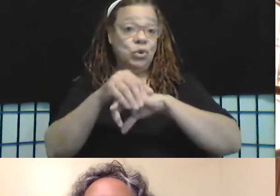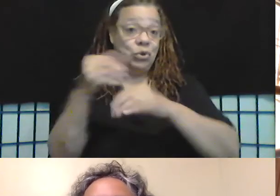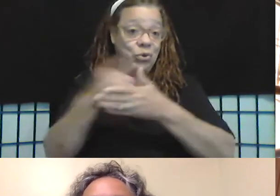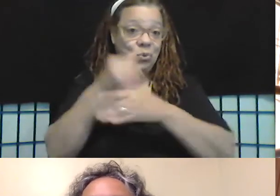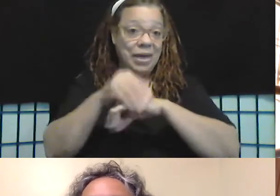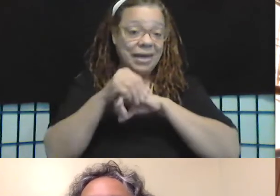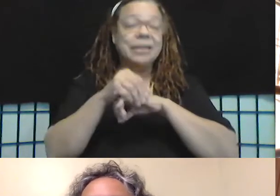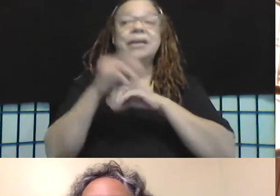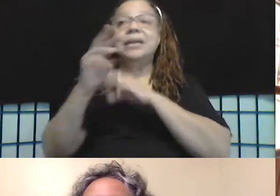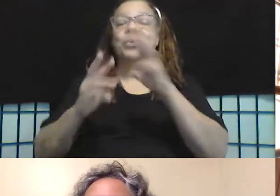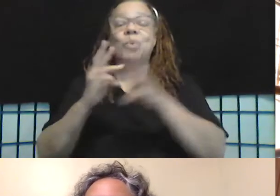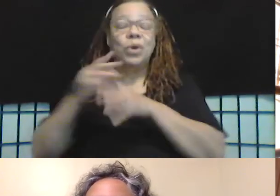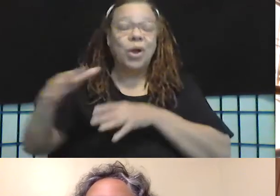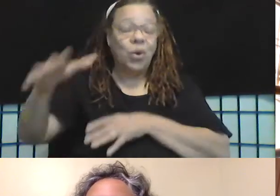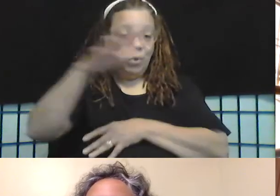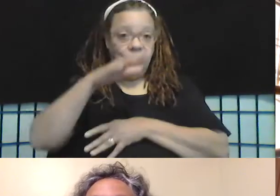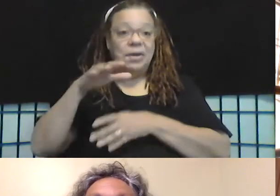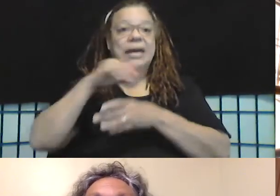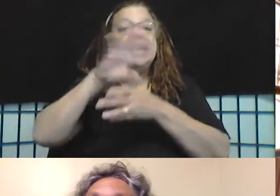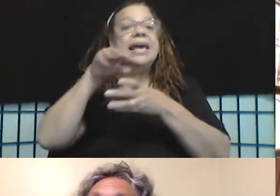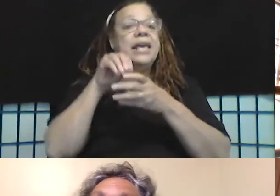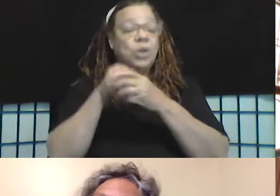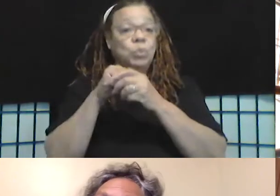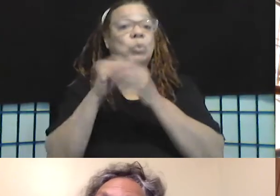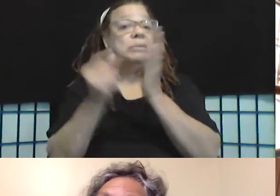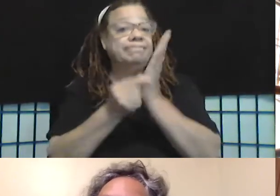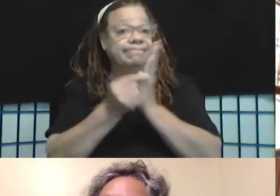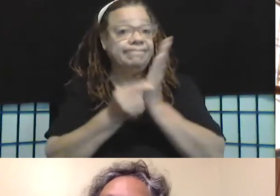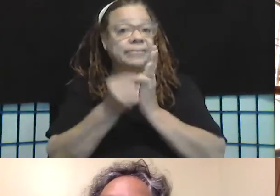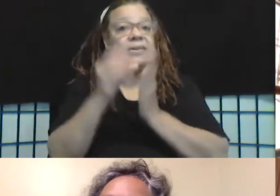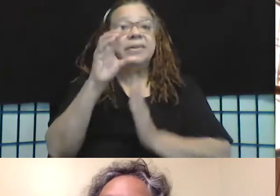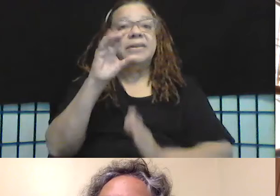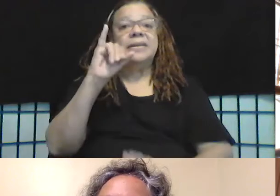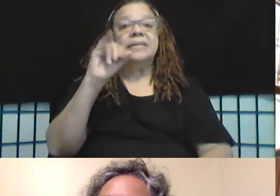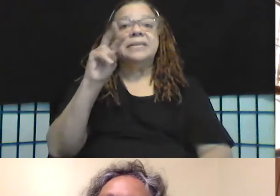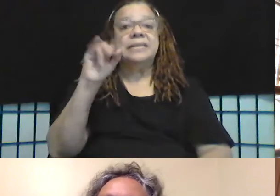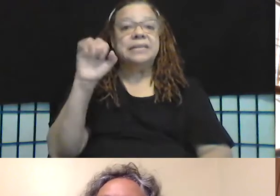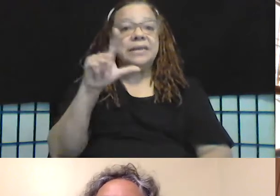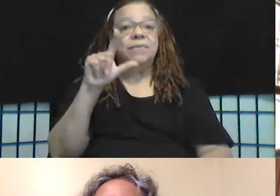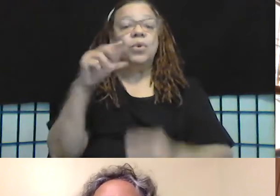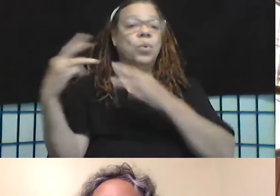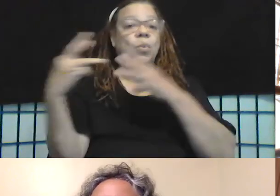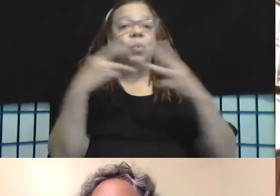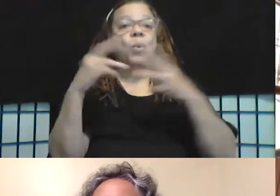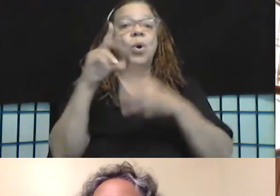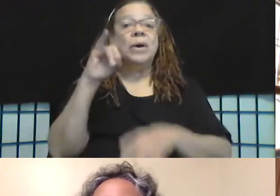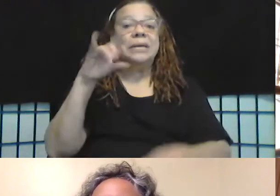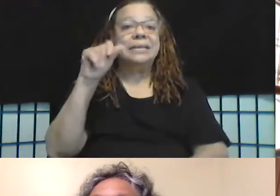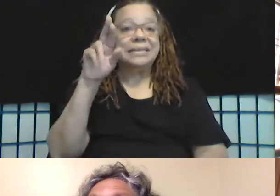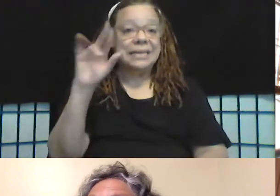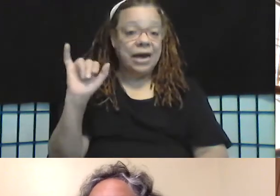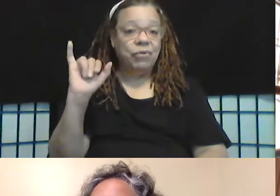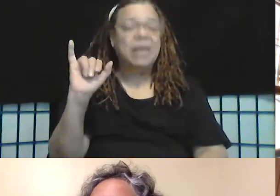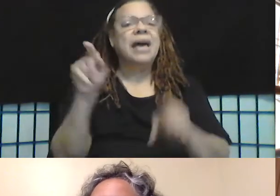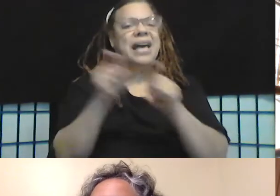comic work includes the graphic novel series The Civil War Diary of Freeman Colby, as well as drawing and